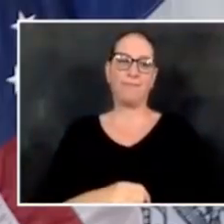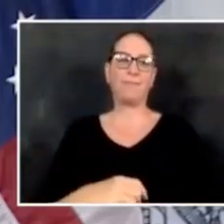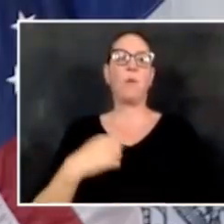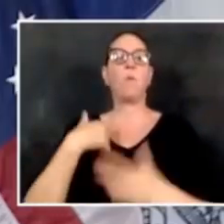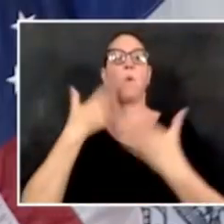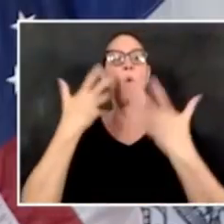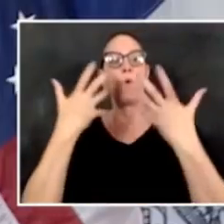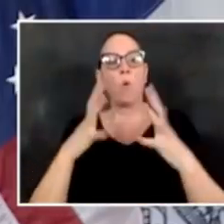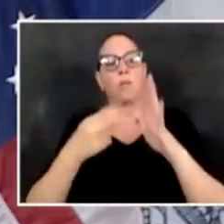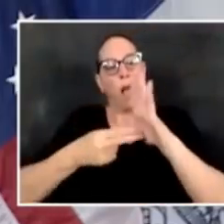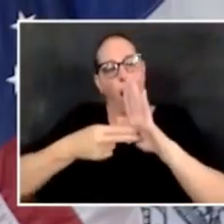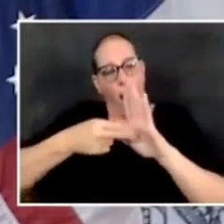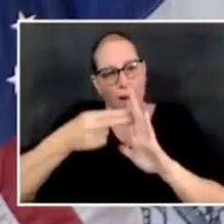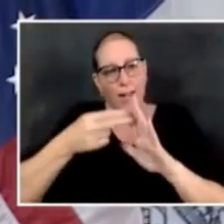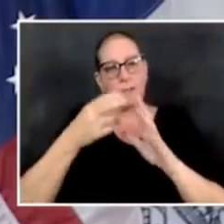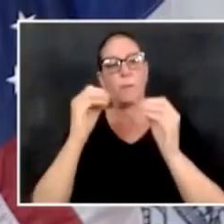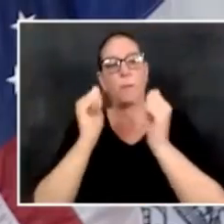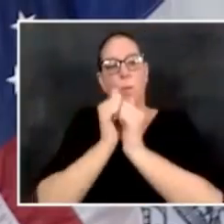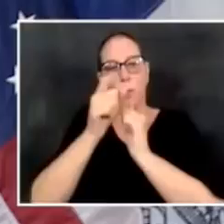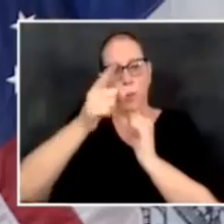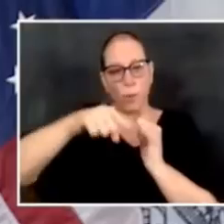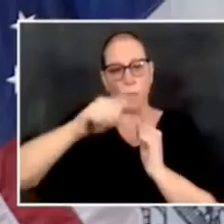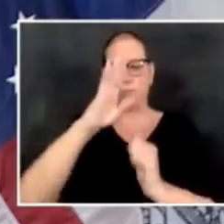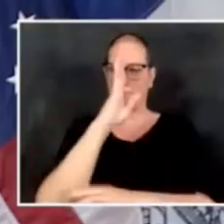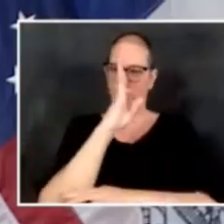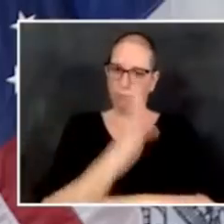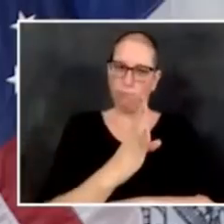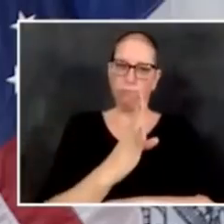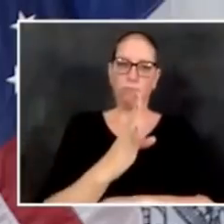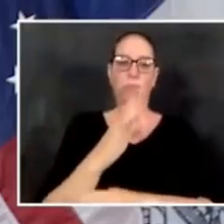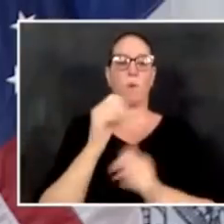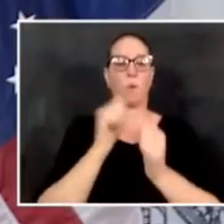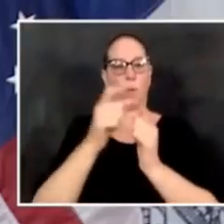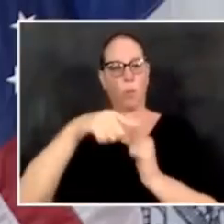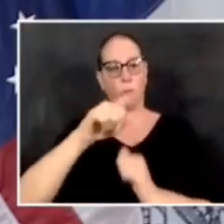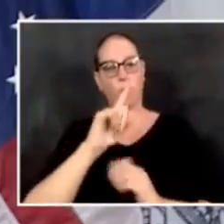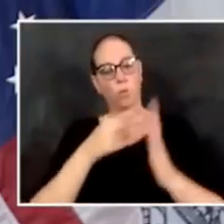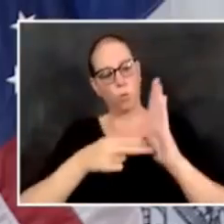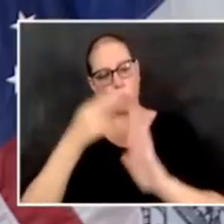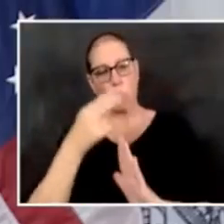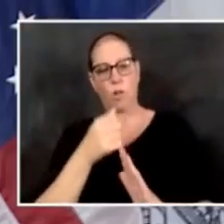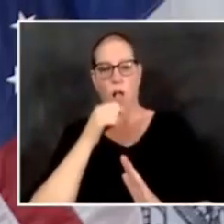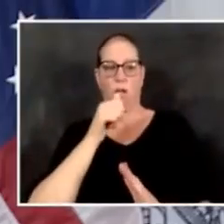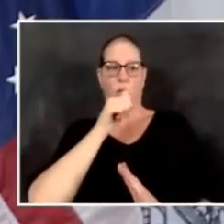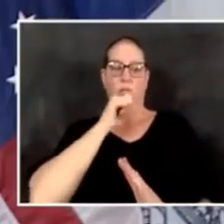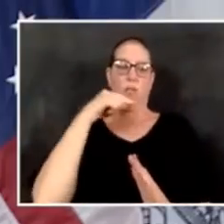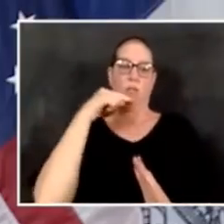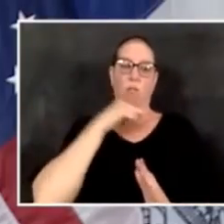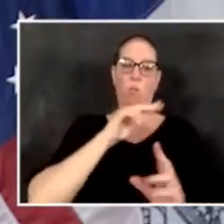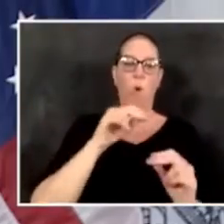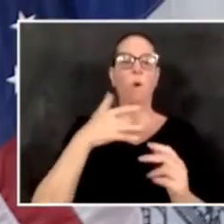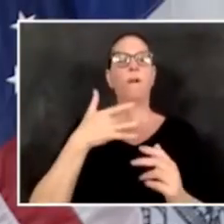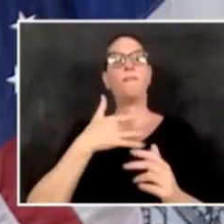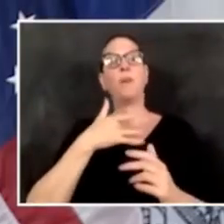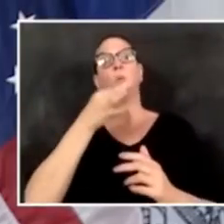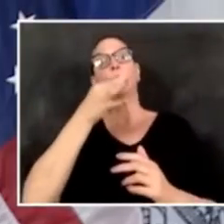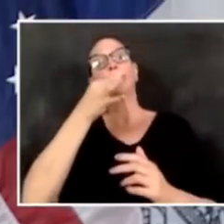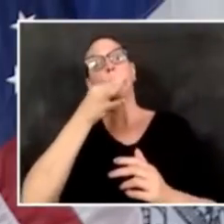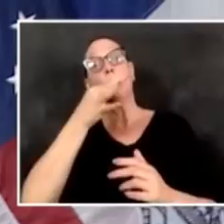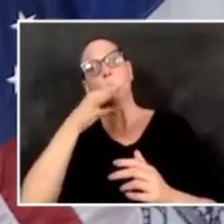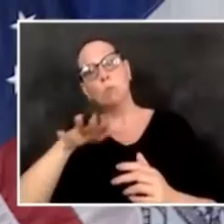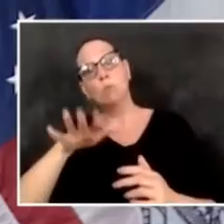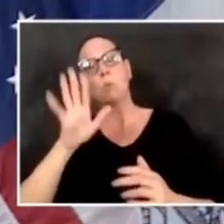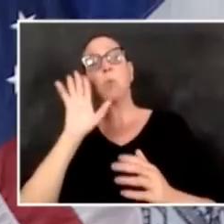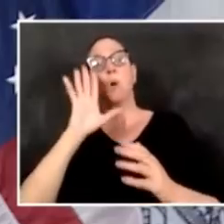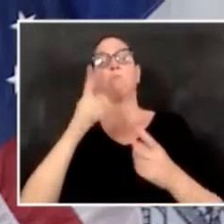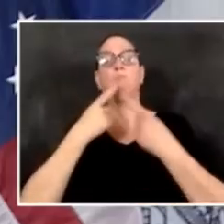would anticipate releasing quite a bit of information detailed down to the precinct level, possibly